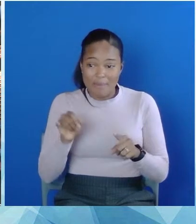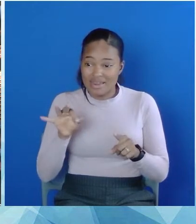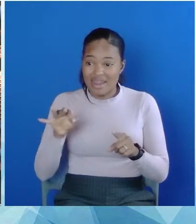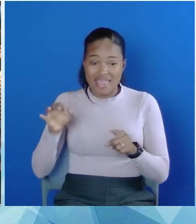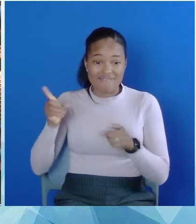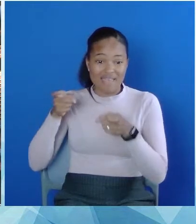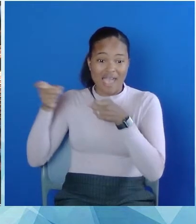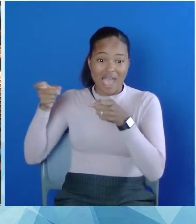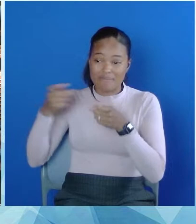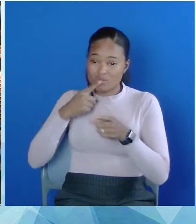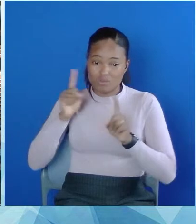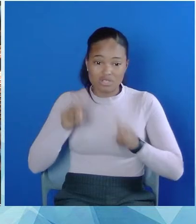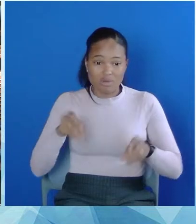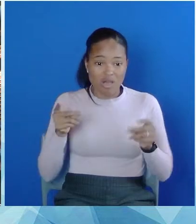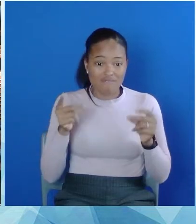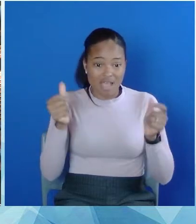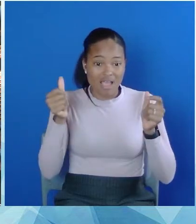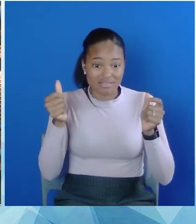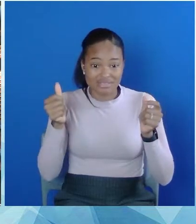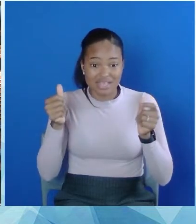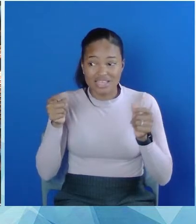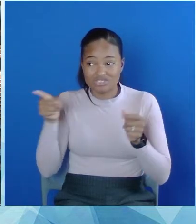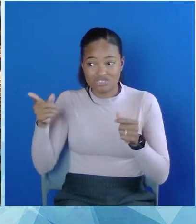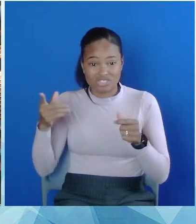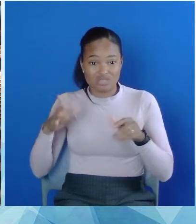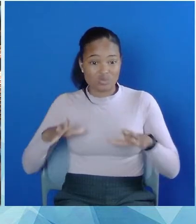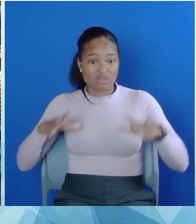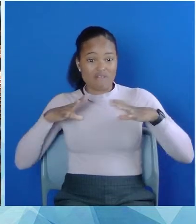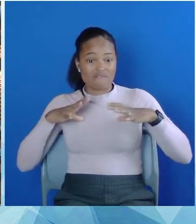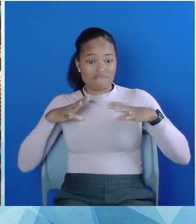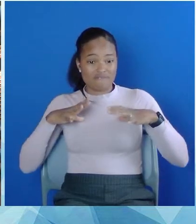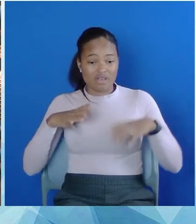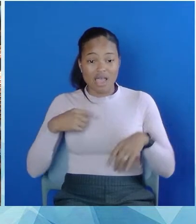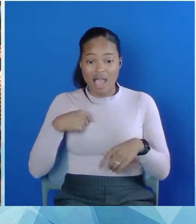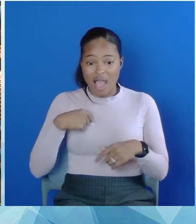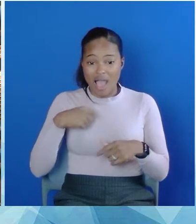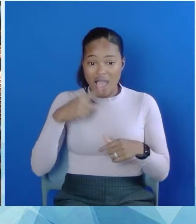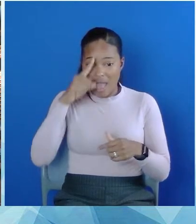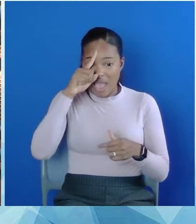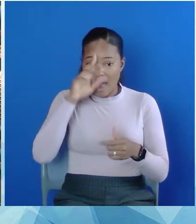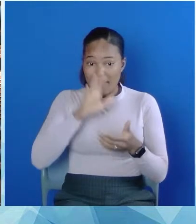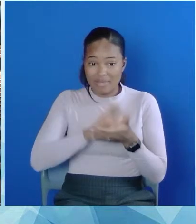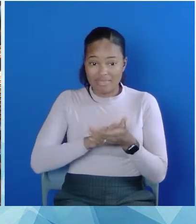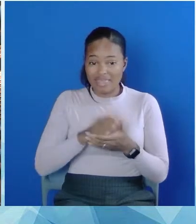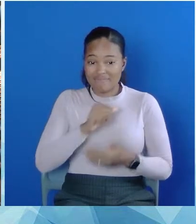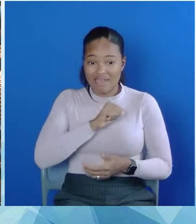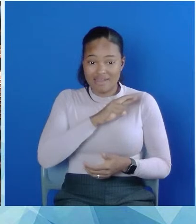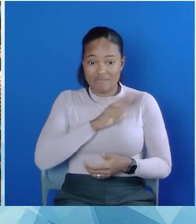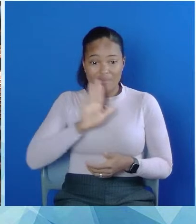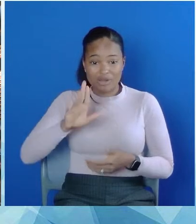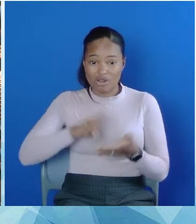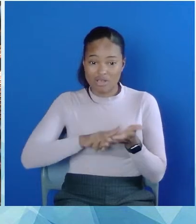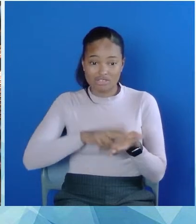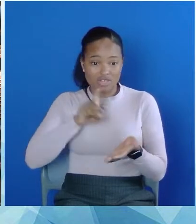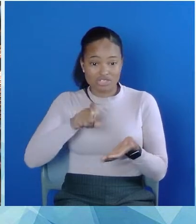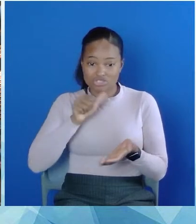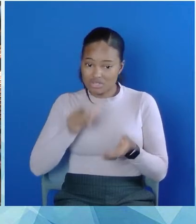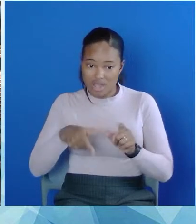admin leave and communicated with the parents. I also believe Annette Reitman's contract shouldn't be renewed. She admitted to us